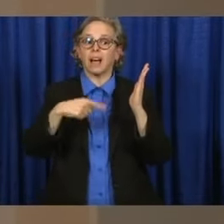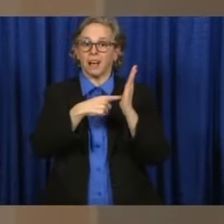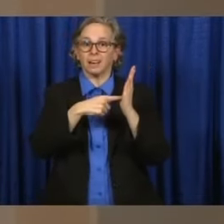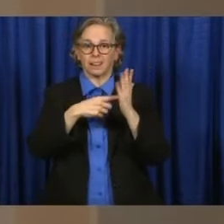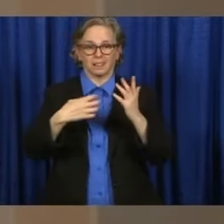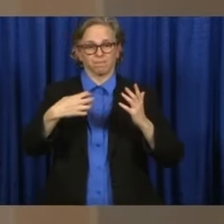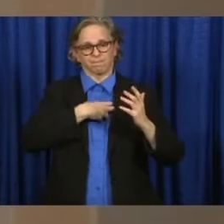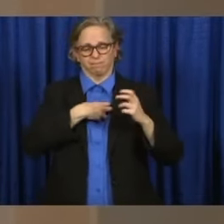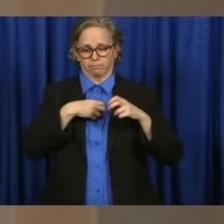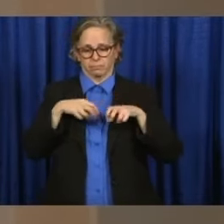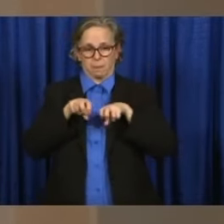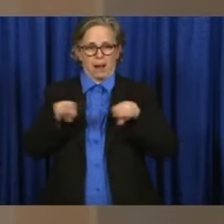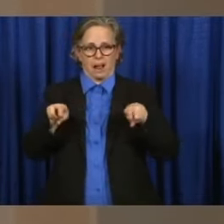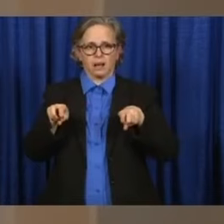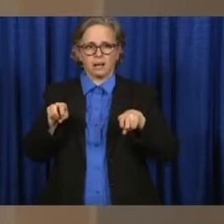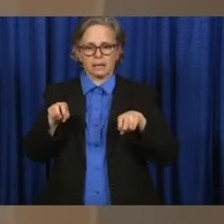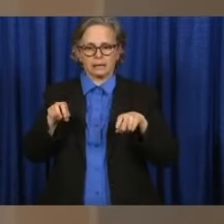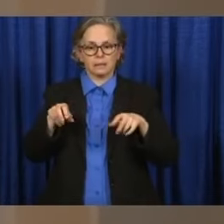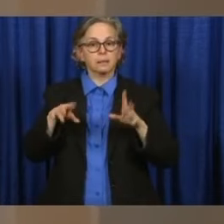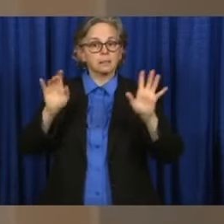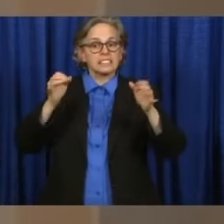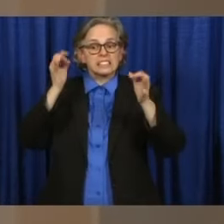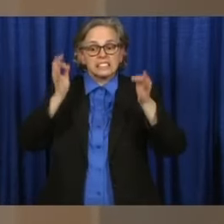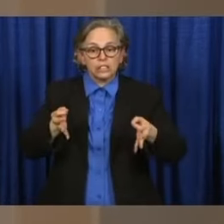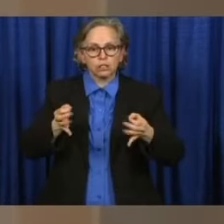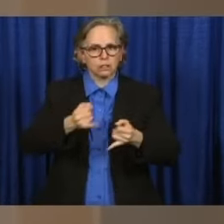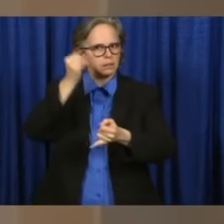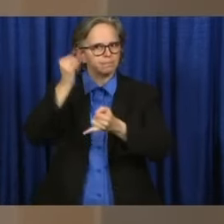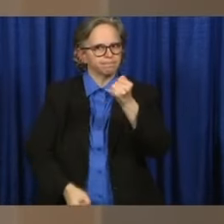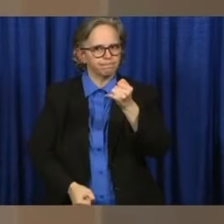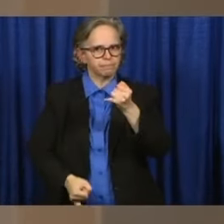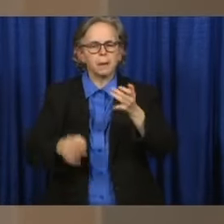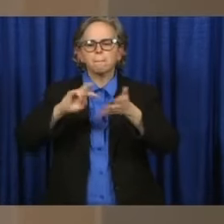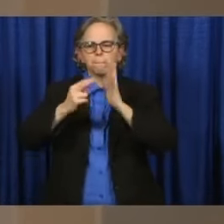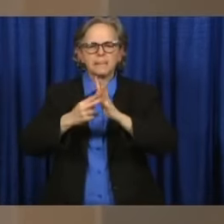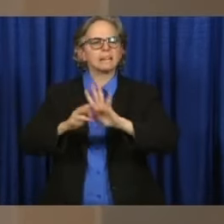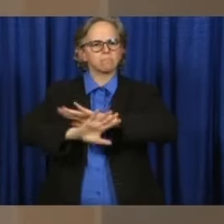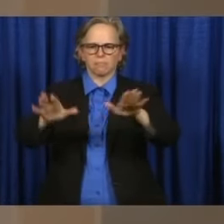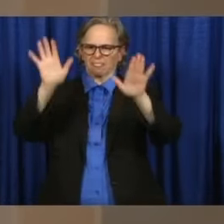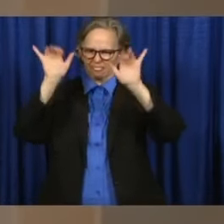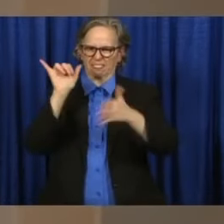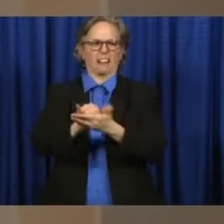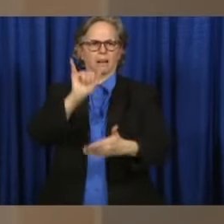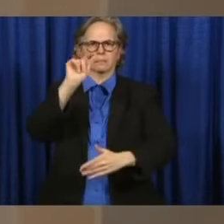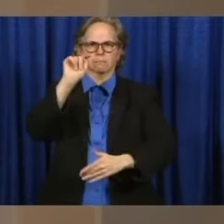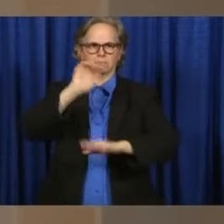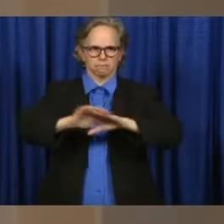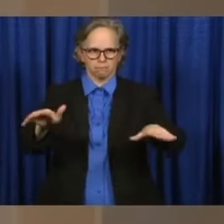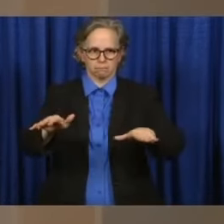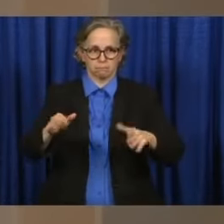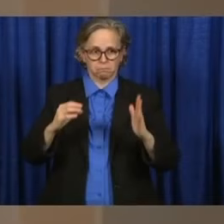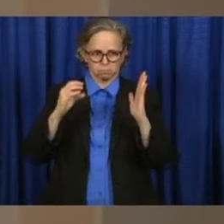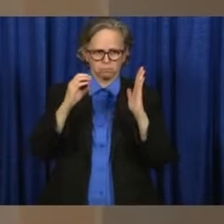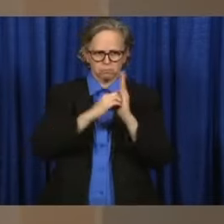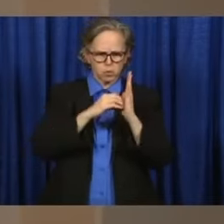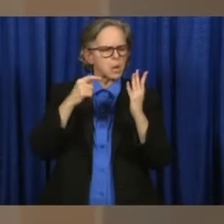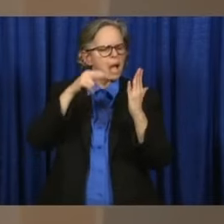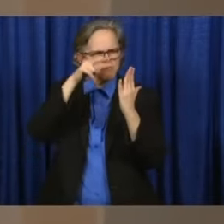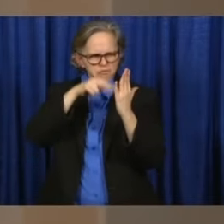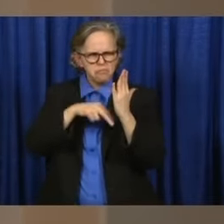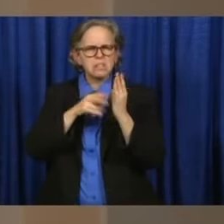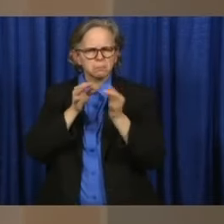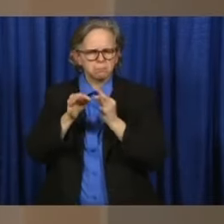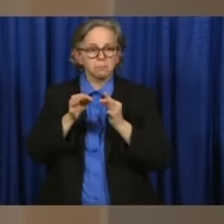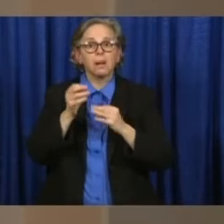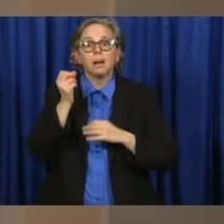would be in writing, and you could see the rationale and the ruling in the case, so that people would have that. Obviously, this